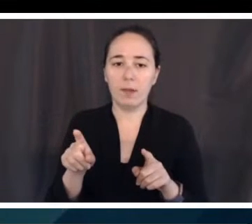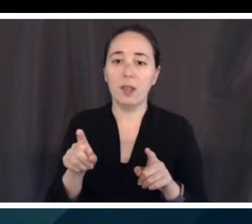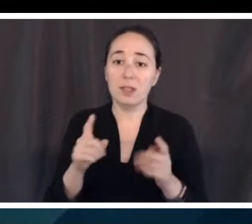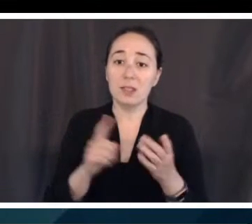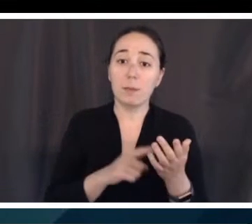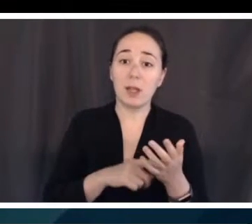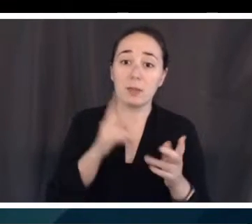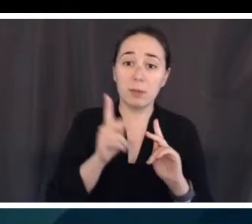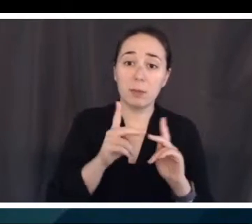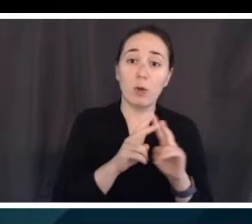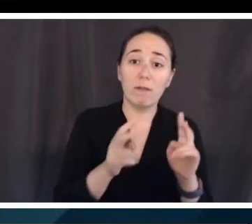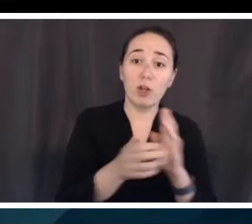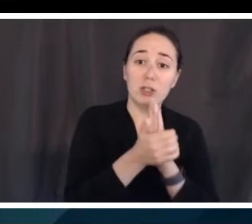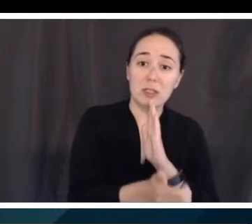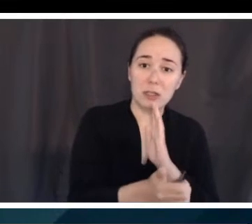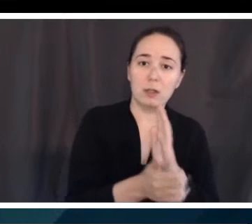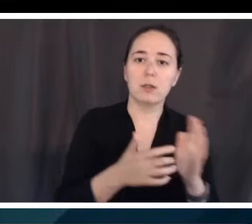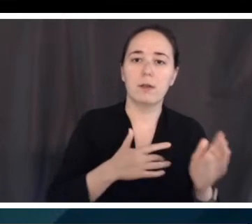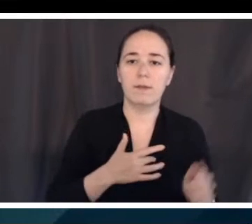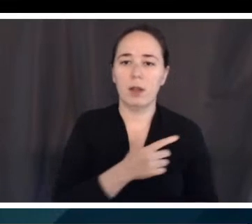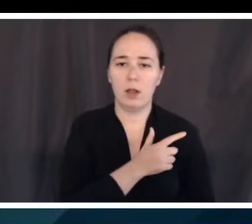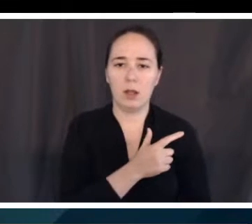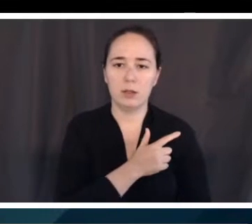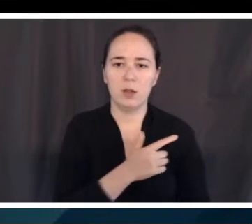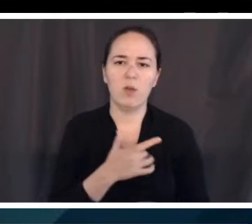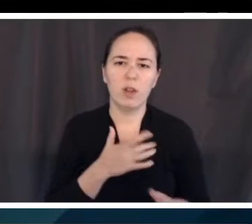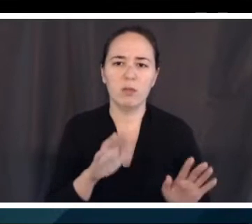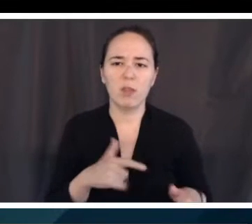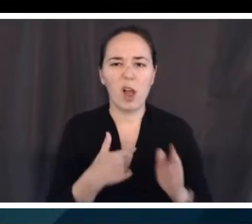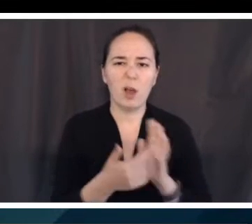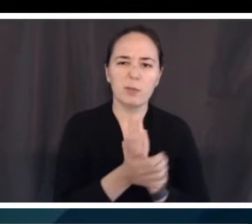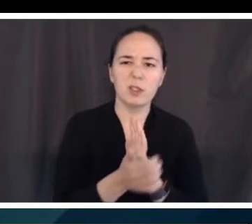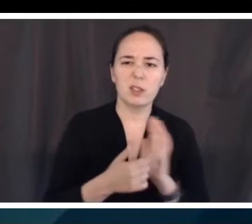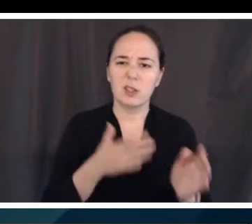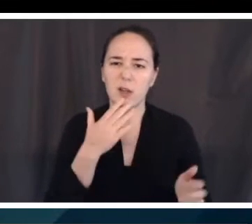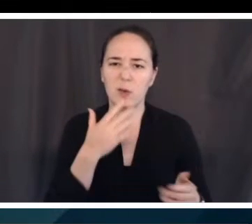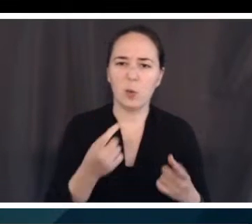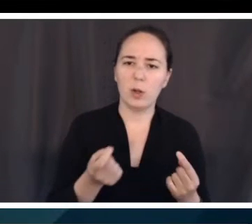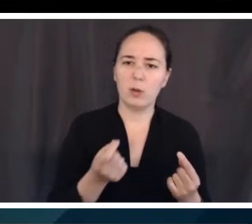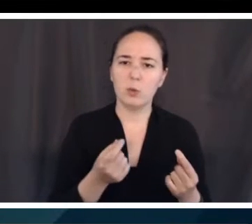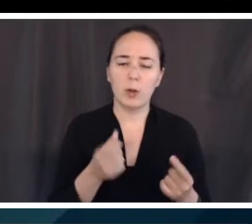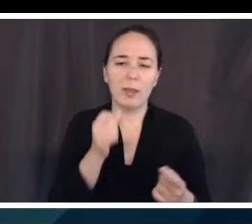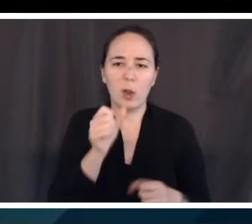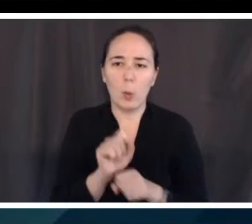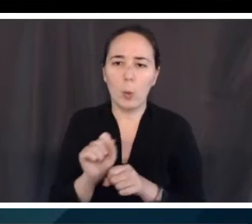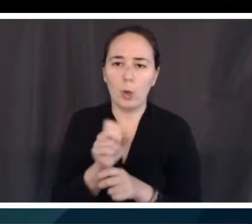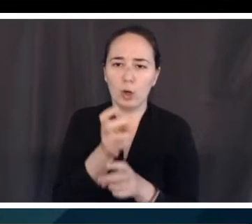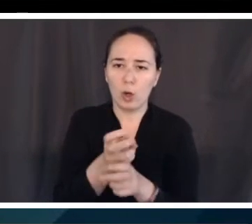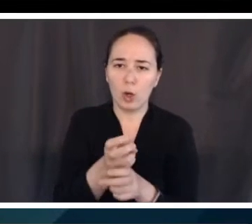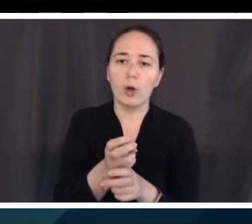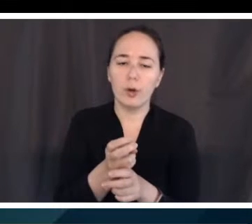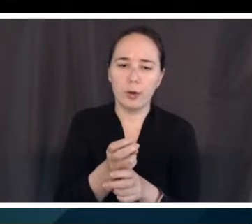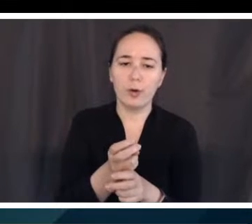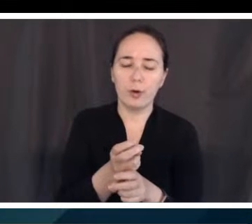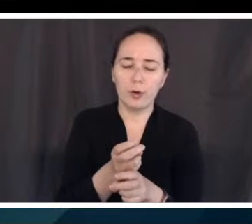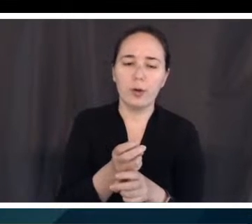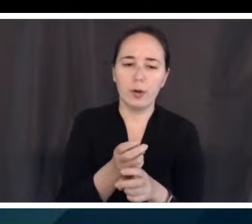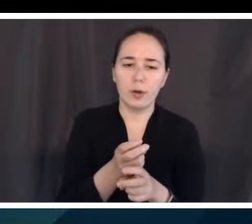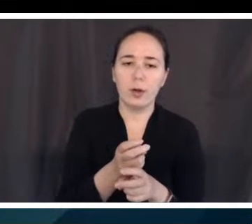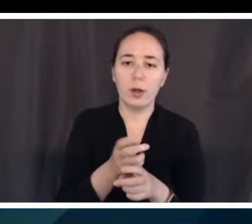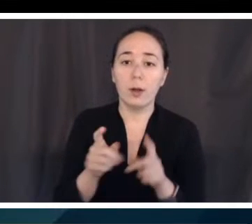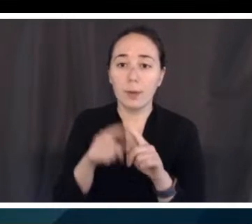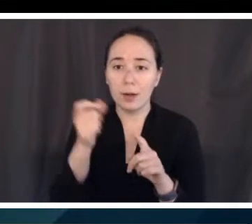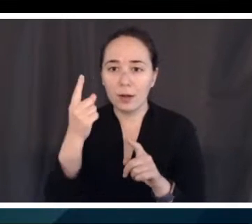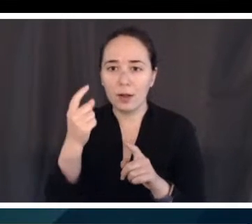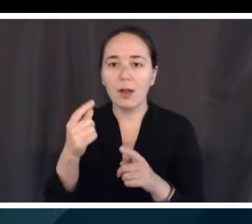lazy and think that you could just lean back on it, and you're probably right to some degree, but there will be the next person